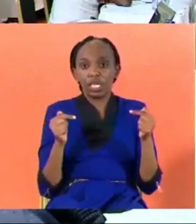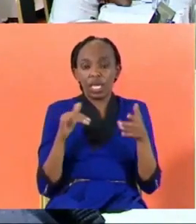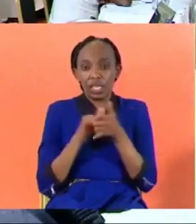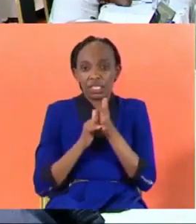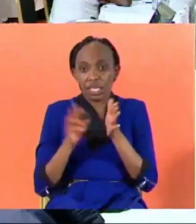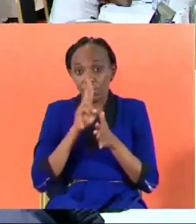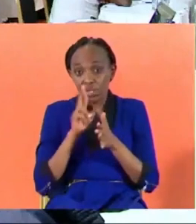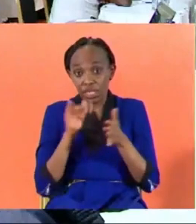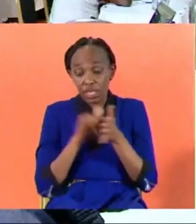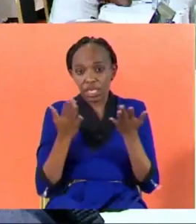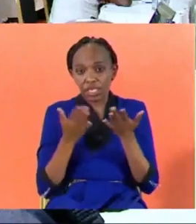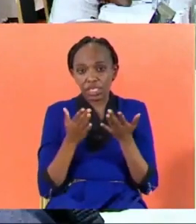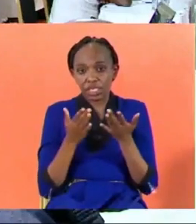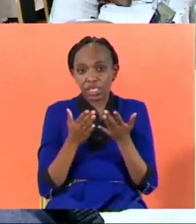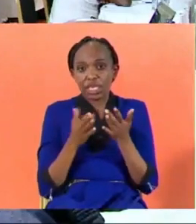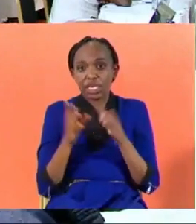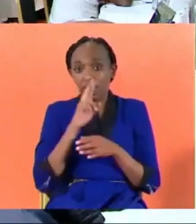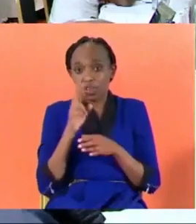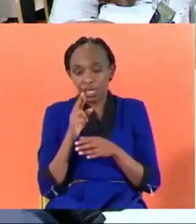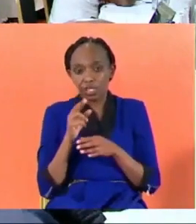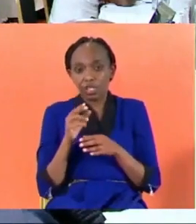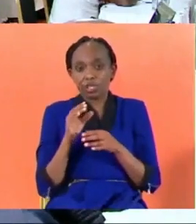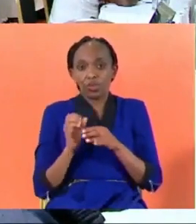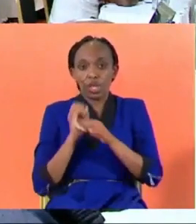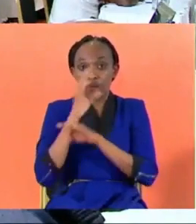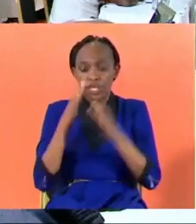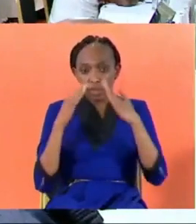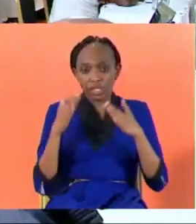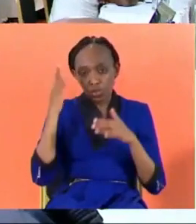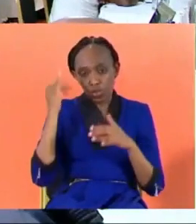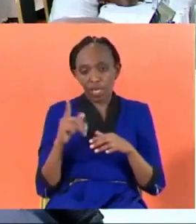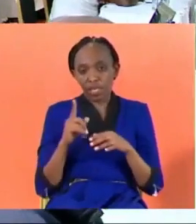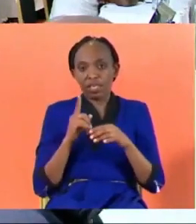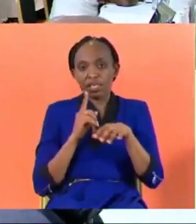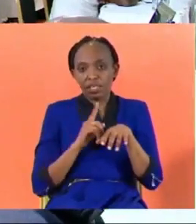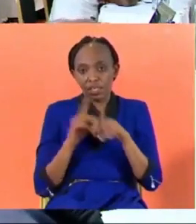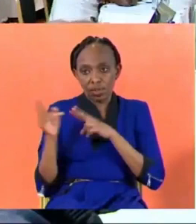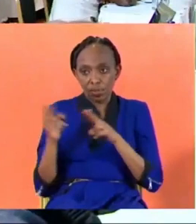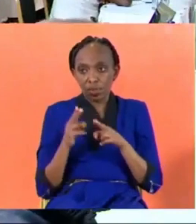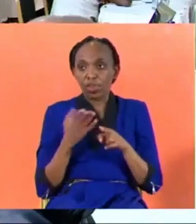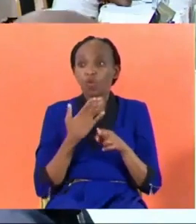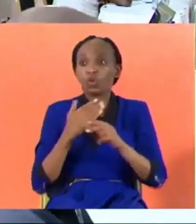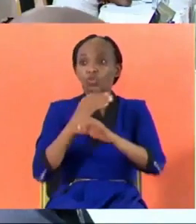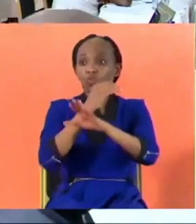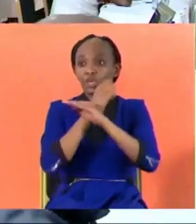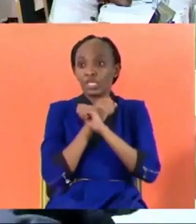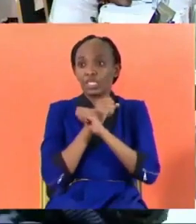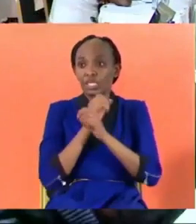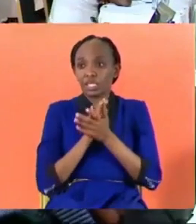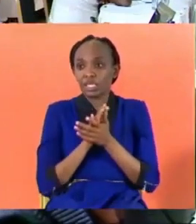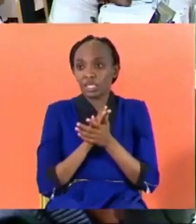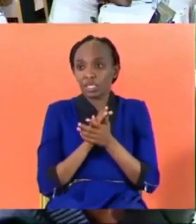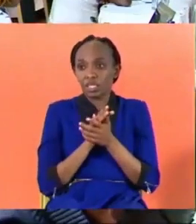that it's a threat to the media houses that they don't want. Obviously, they want to protect their reputations as